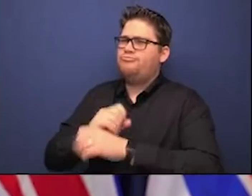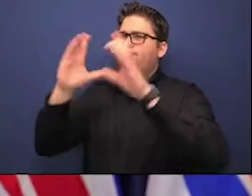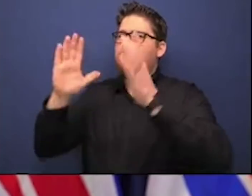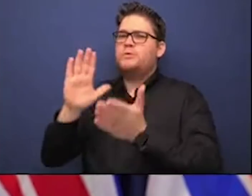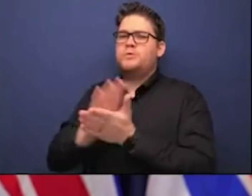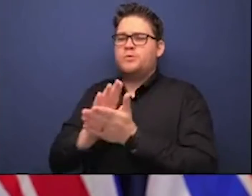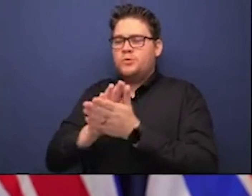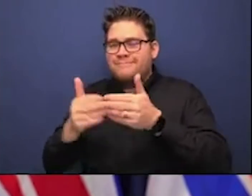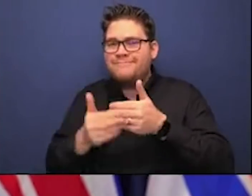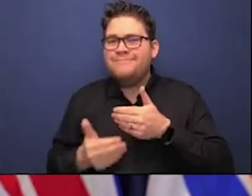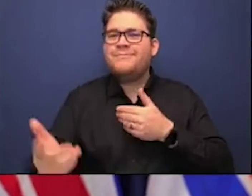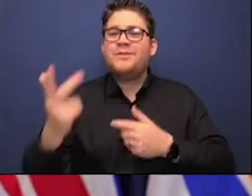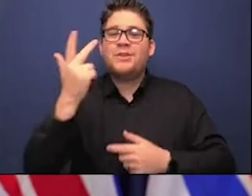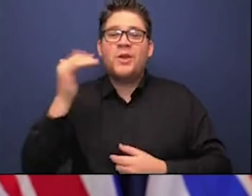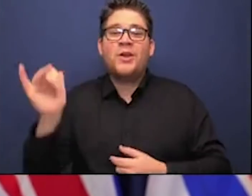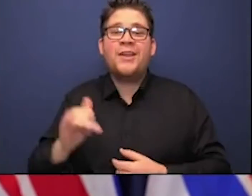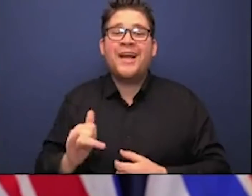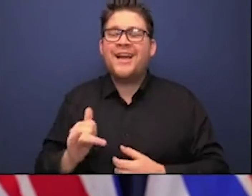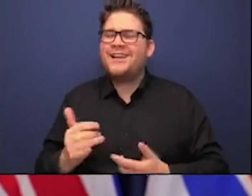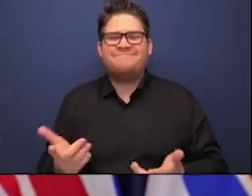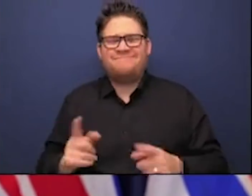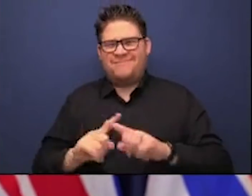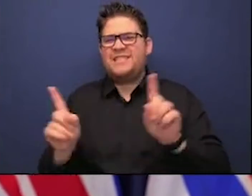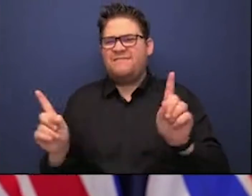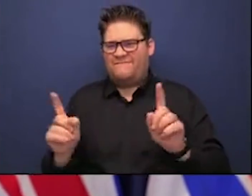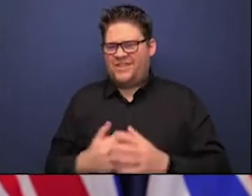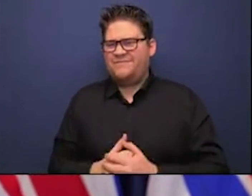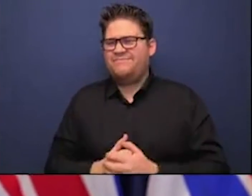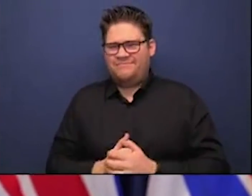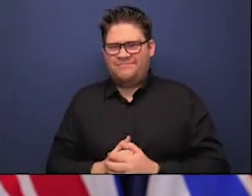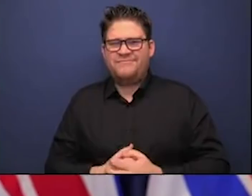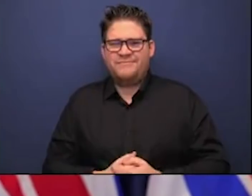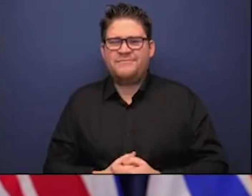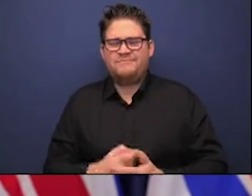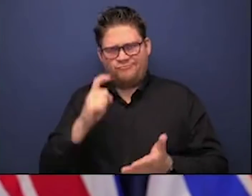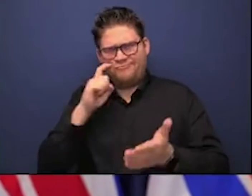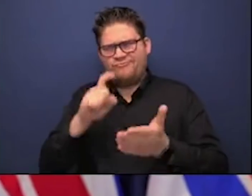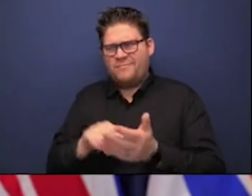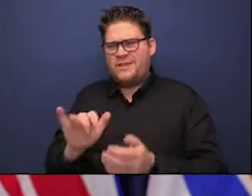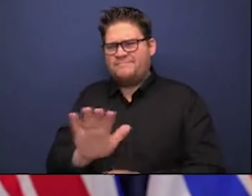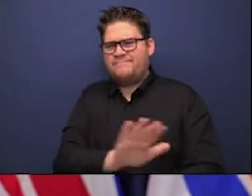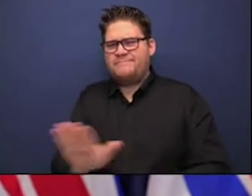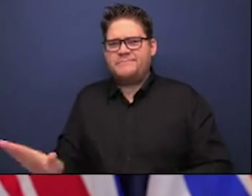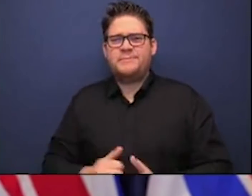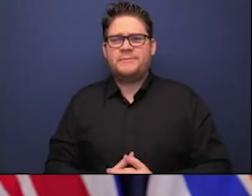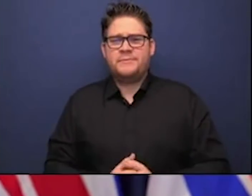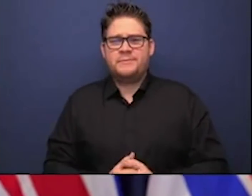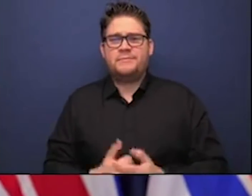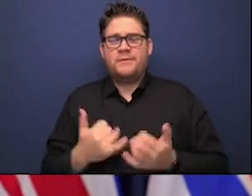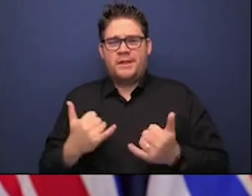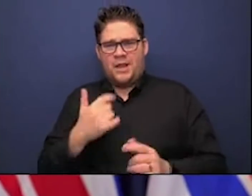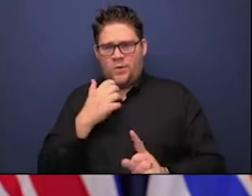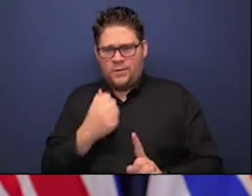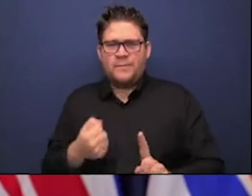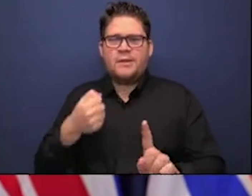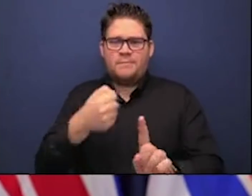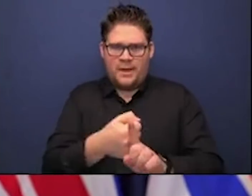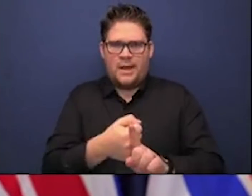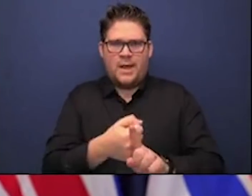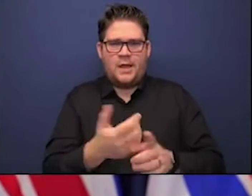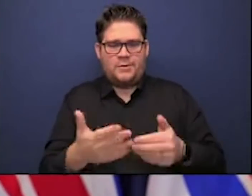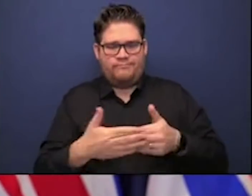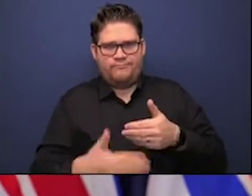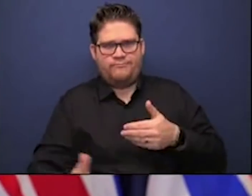Your generation will be fundamentally shaped by the experience you're going through right now, and it is, frankly, unlike